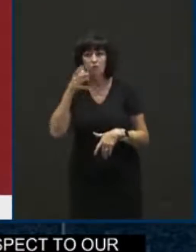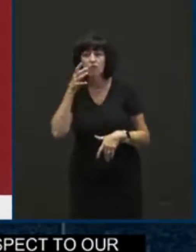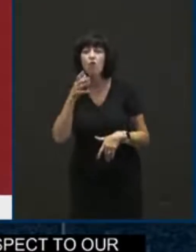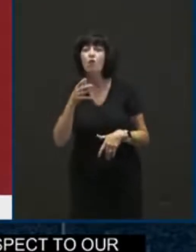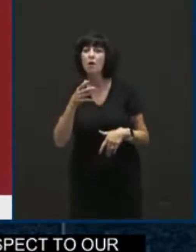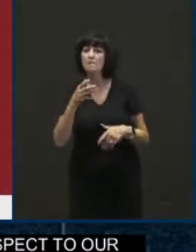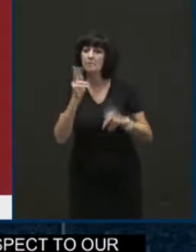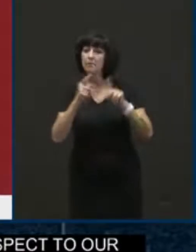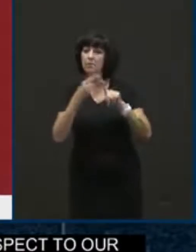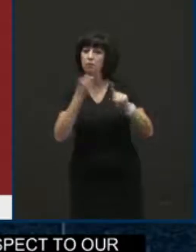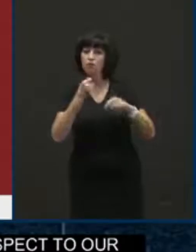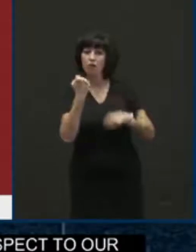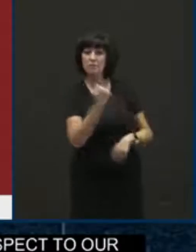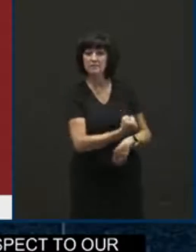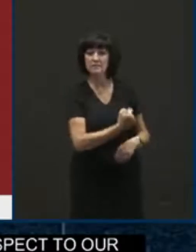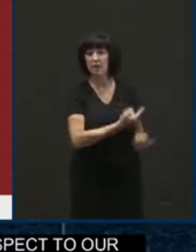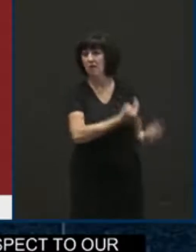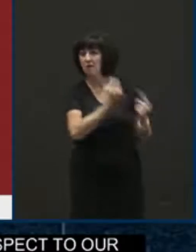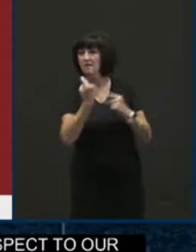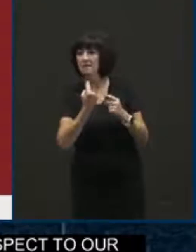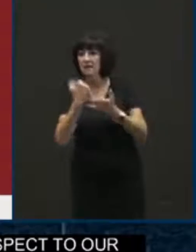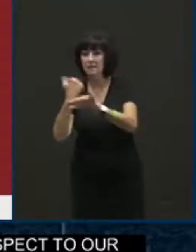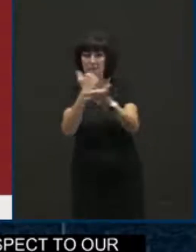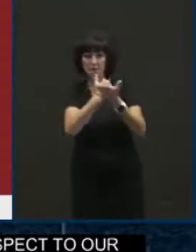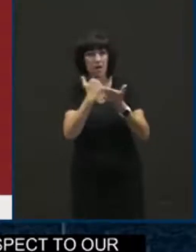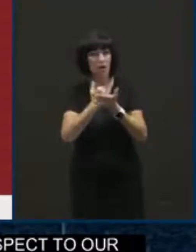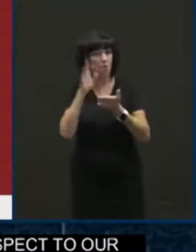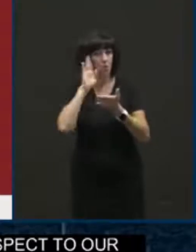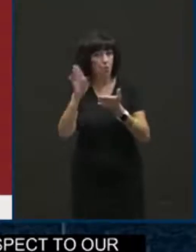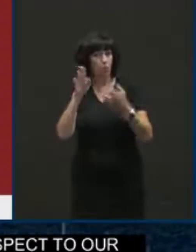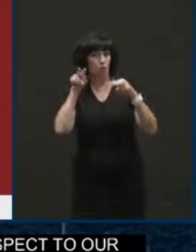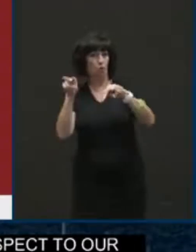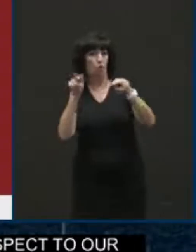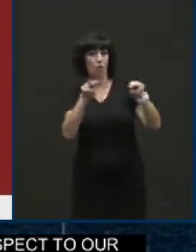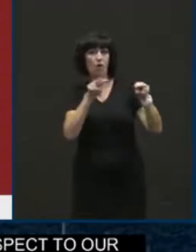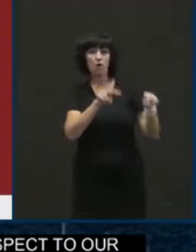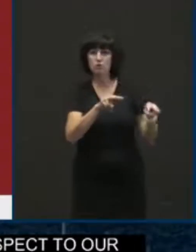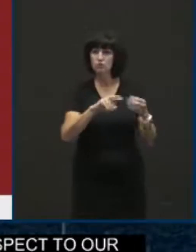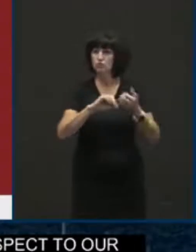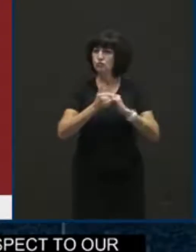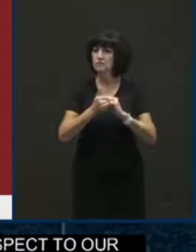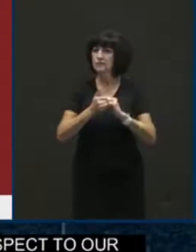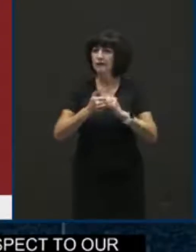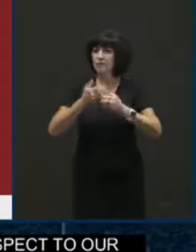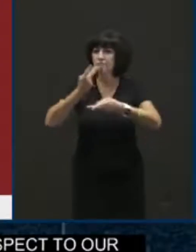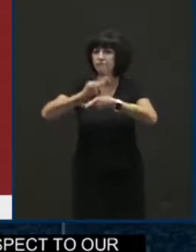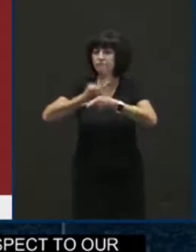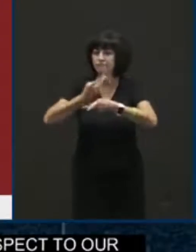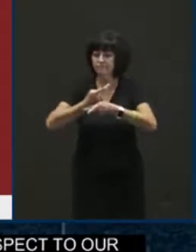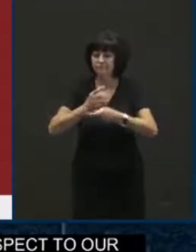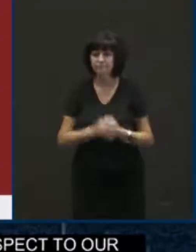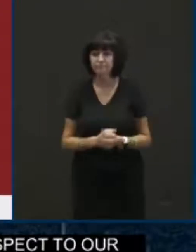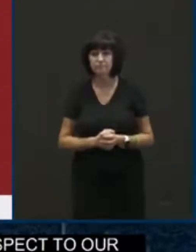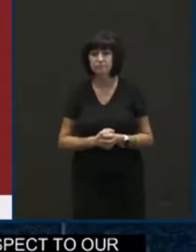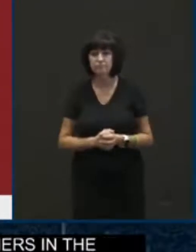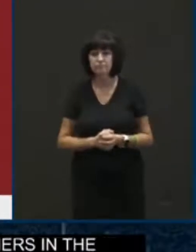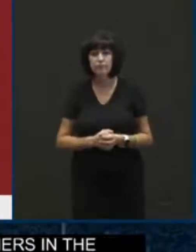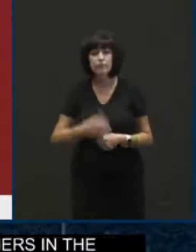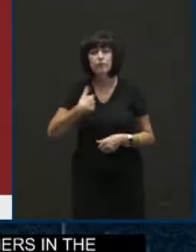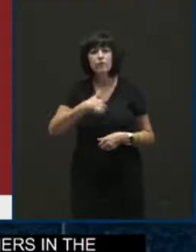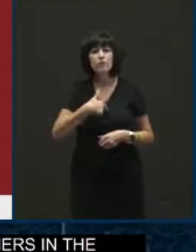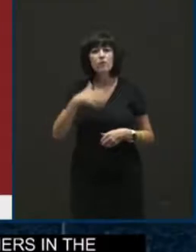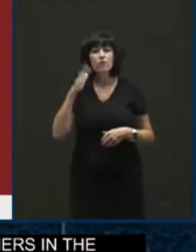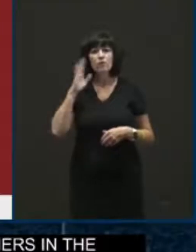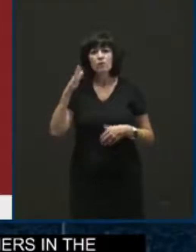that in the days ahead as well. So we're going to talk a little bit about, I was on the White House call earlier this